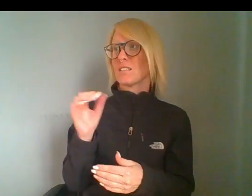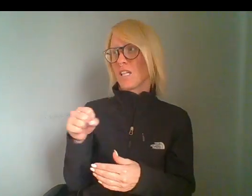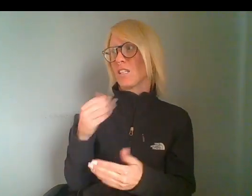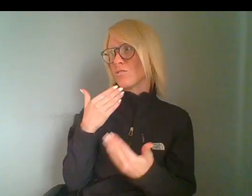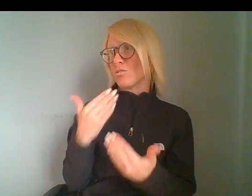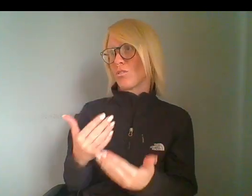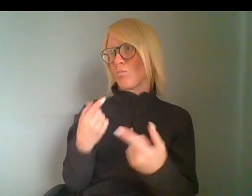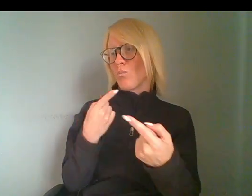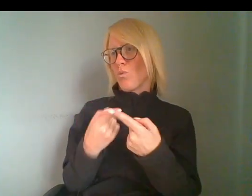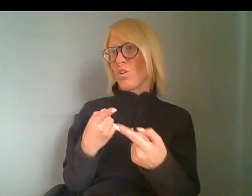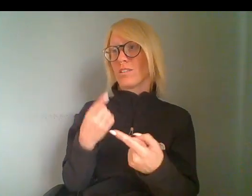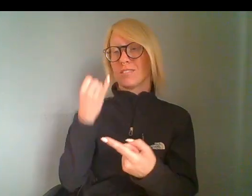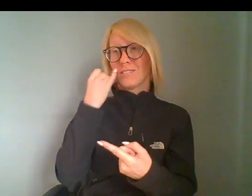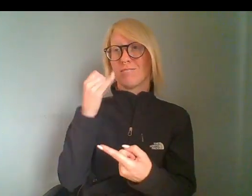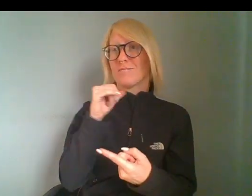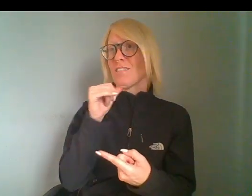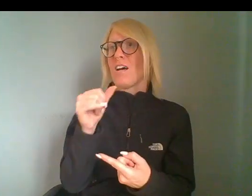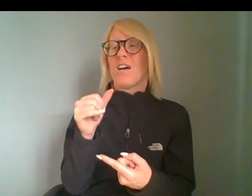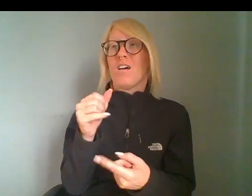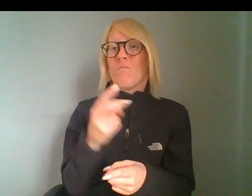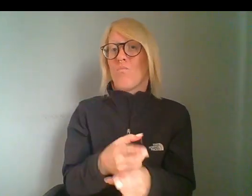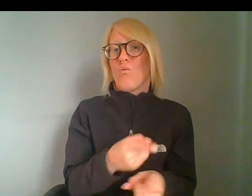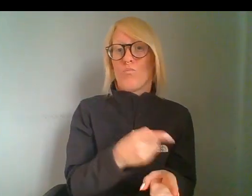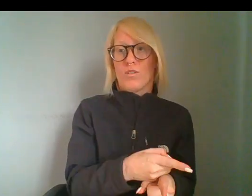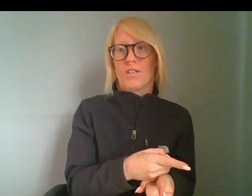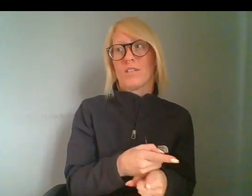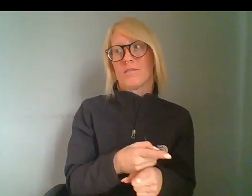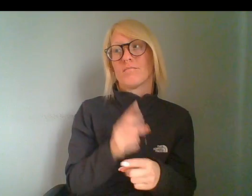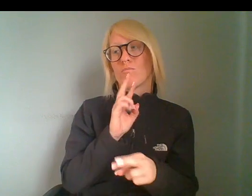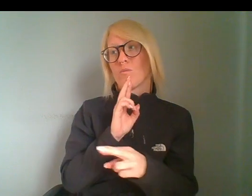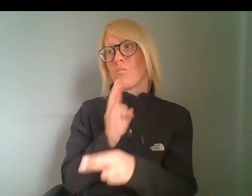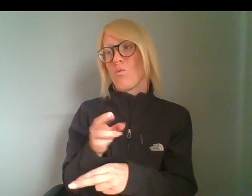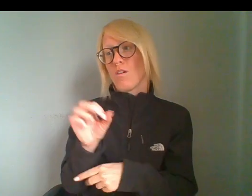you have inappropriate stuff, that you can report it to Facebook as well.